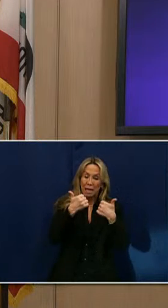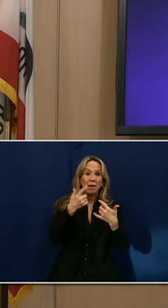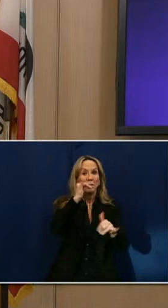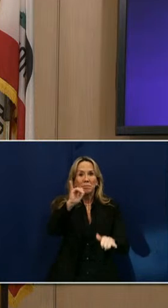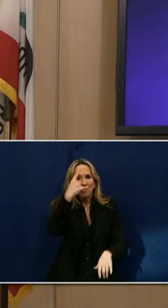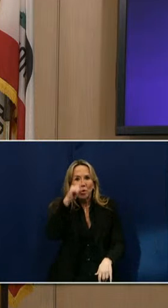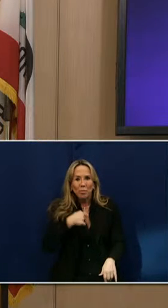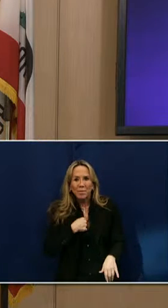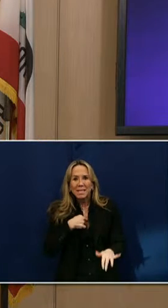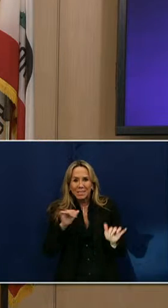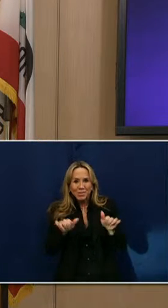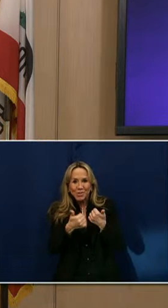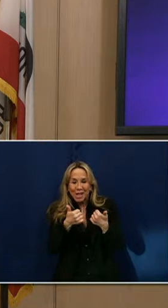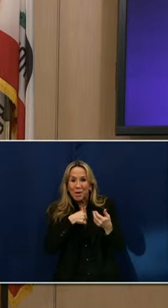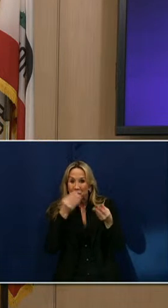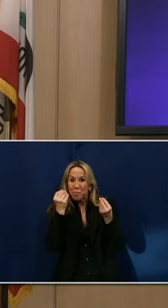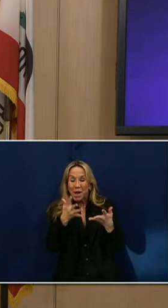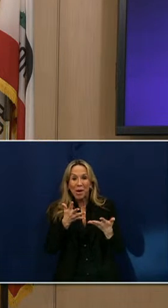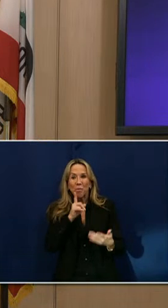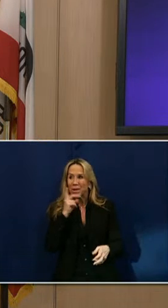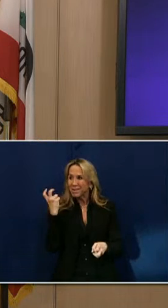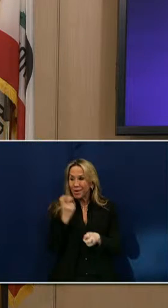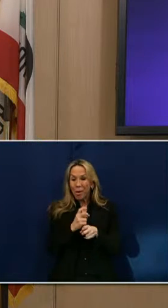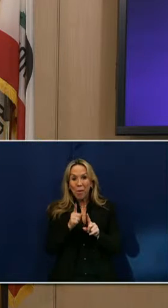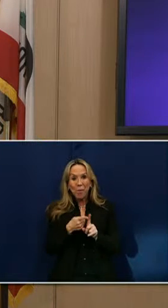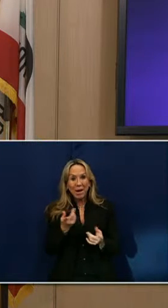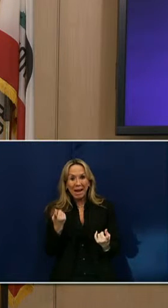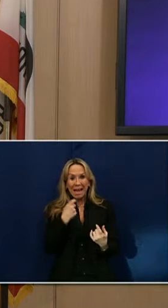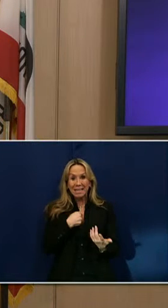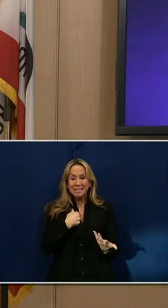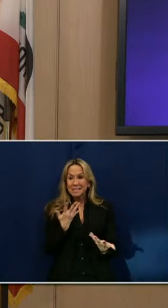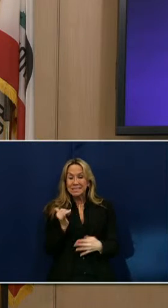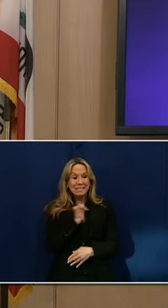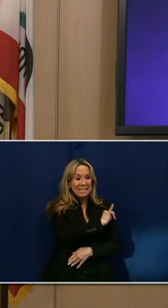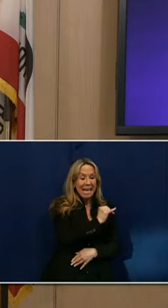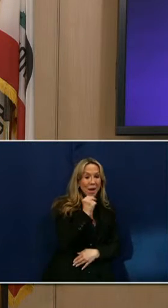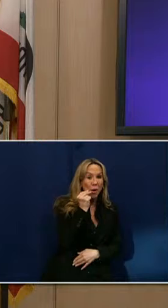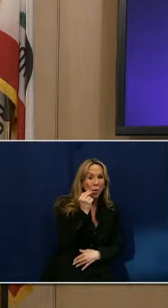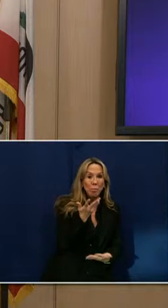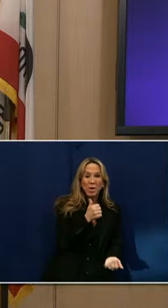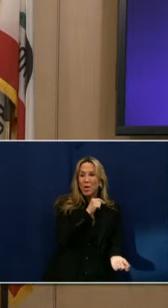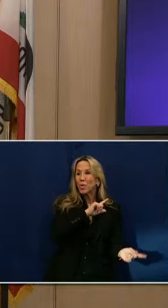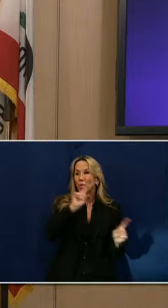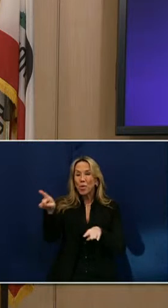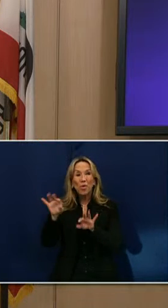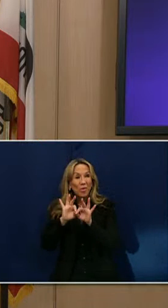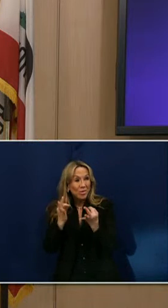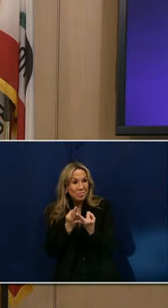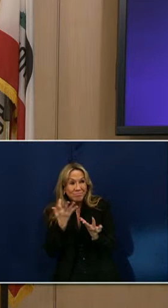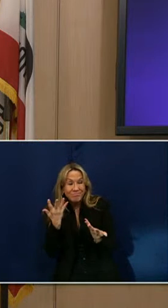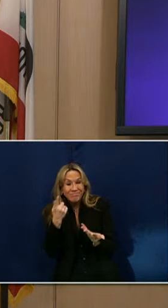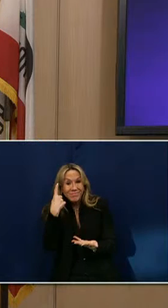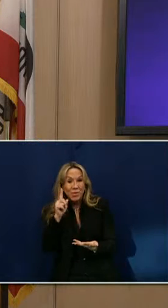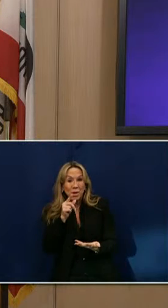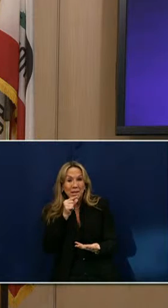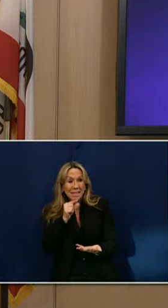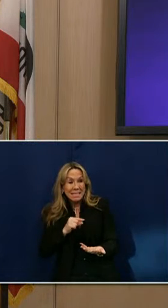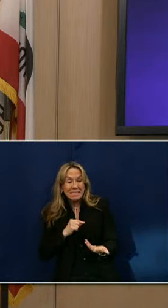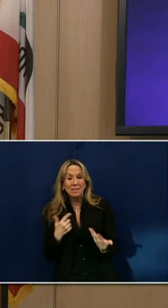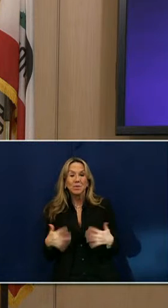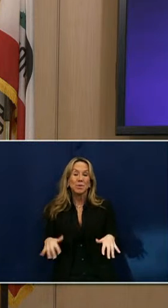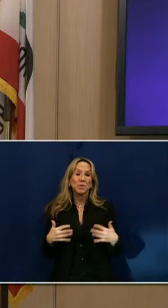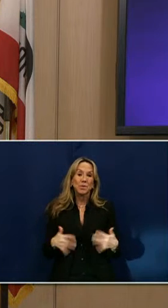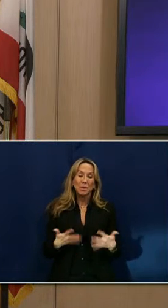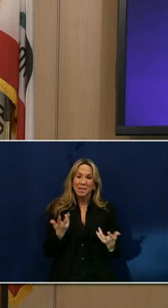you. It's difficult when we're asked to stay at home and not visit our relatives for Thanksgiving. But the reality is the measures that are